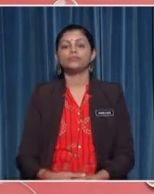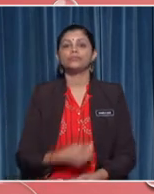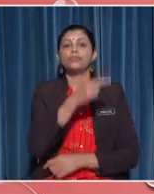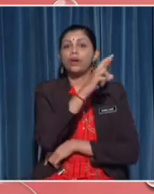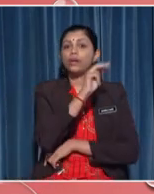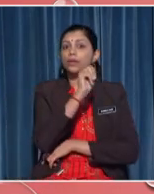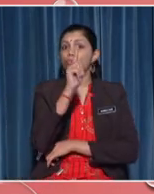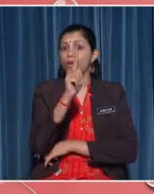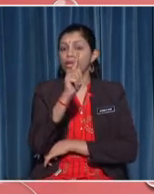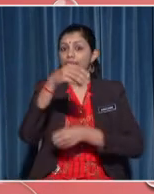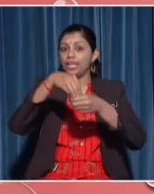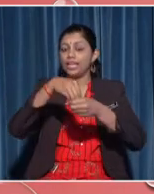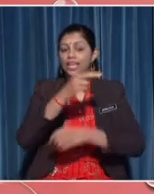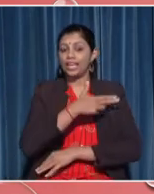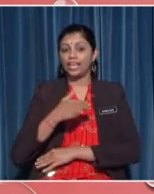Indonesia is